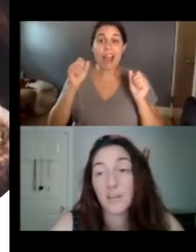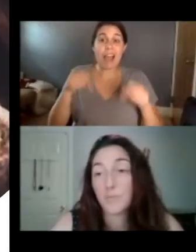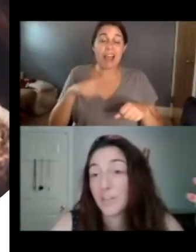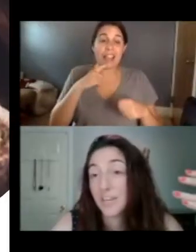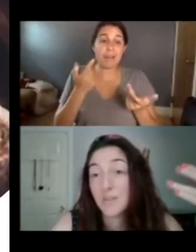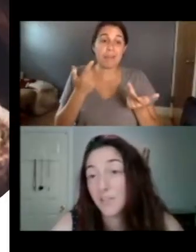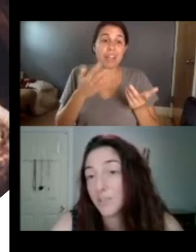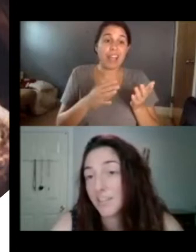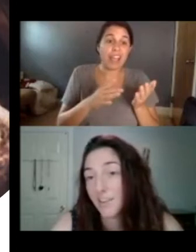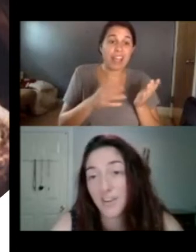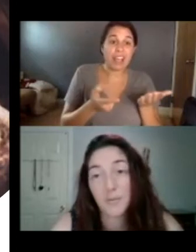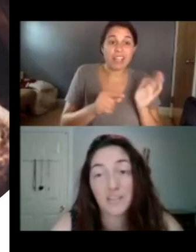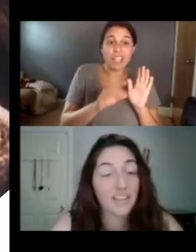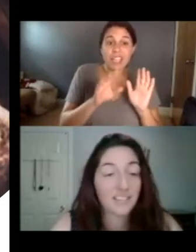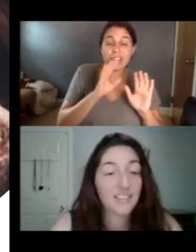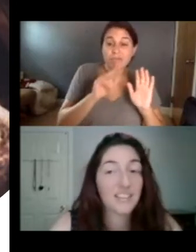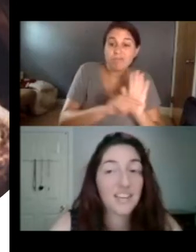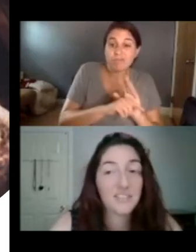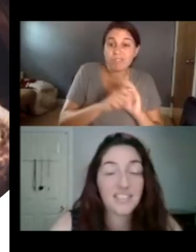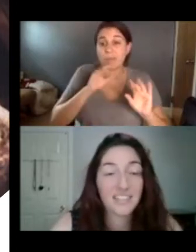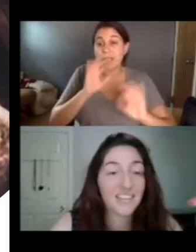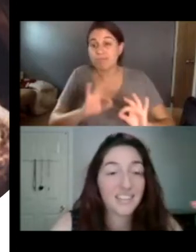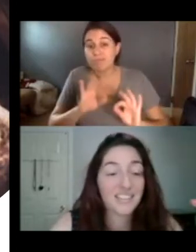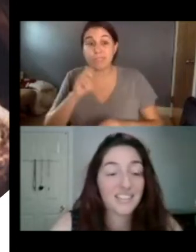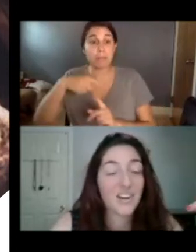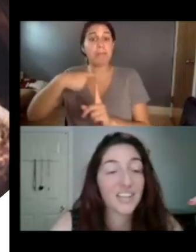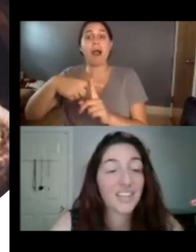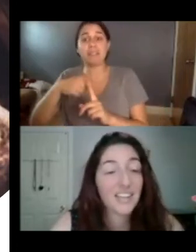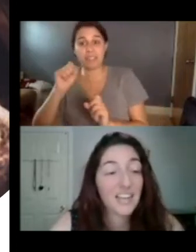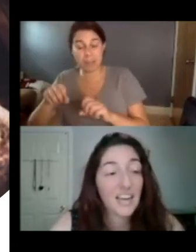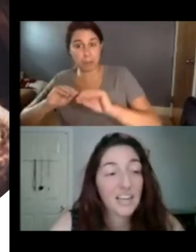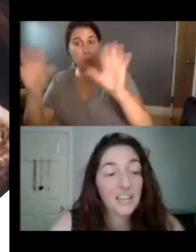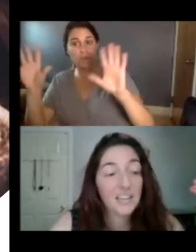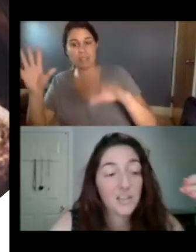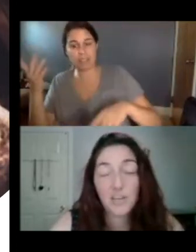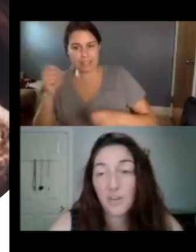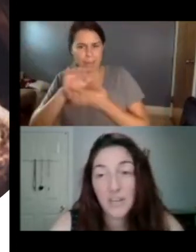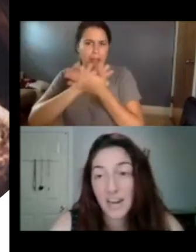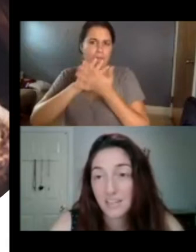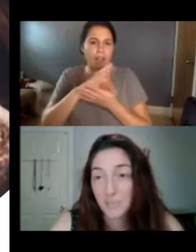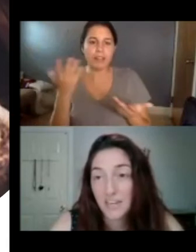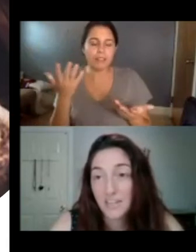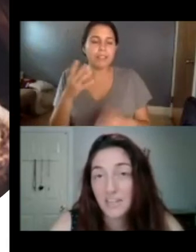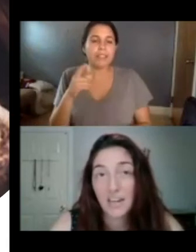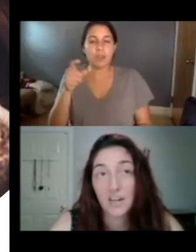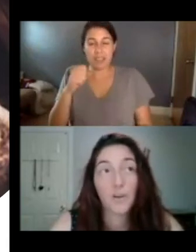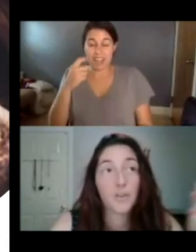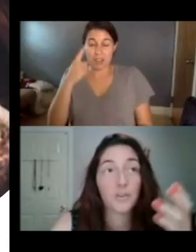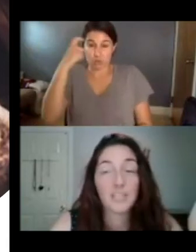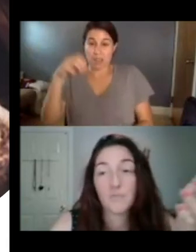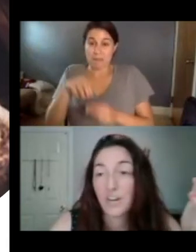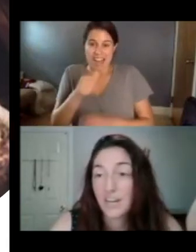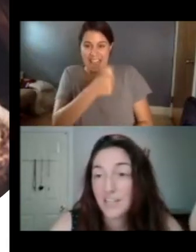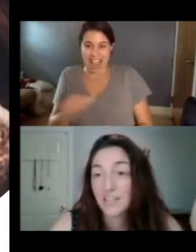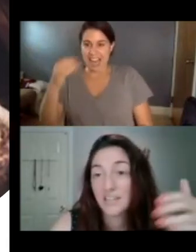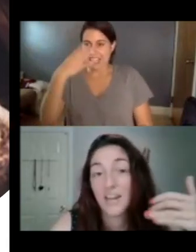positive, or they can be lucid. I'll talk about that at the end of this talk. And you can dream in any sleep stage, although